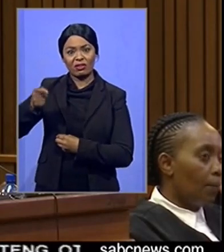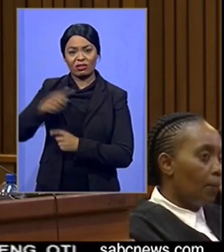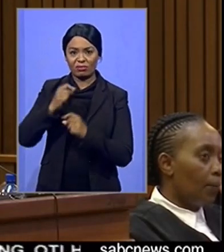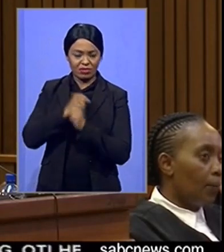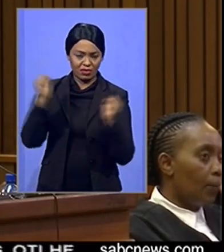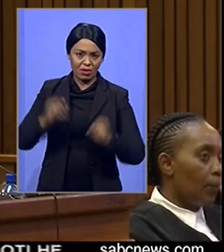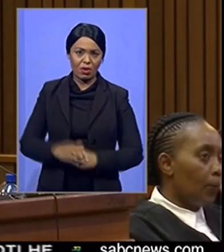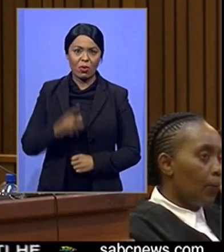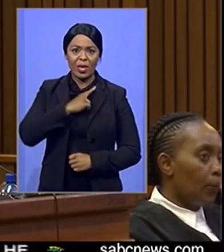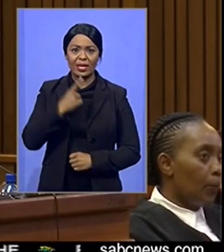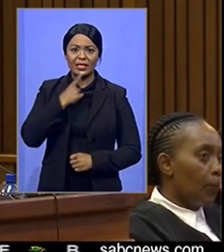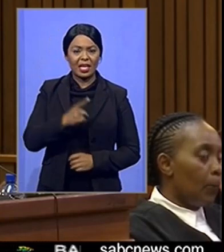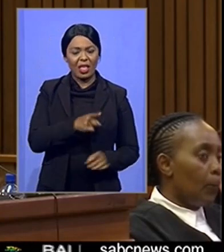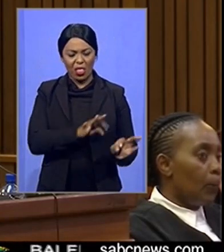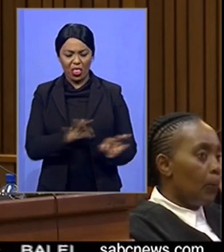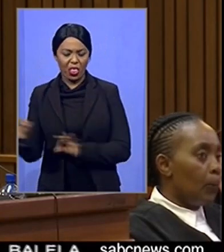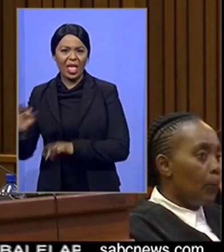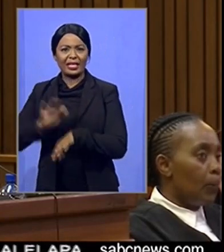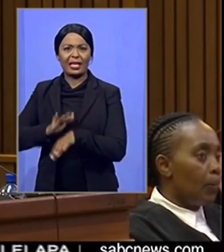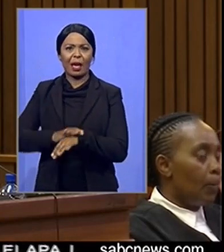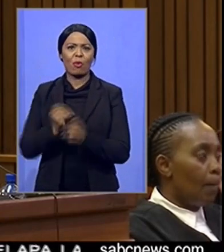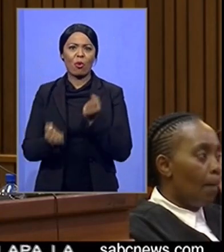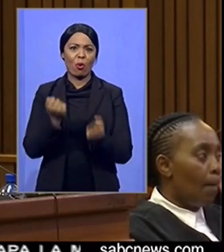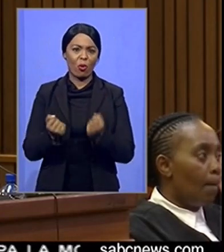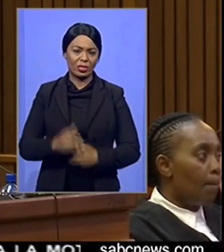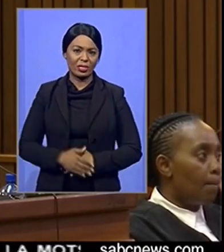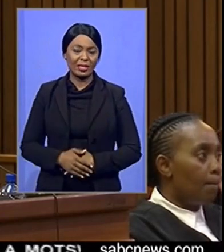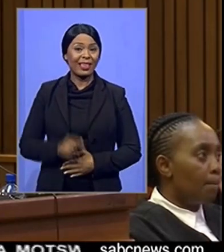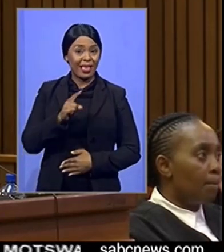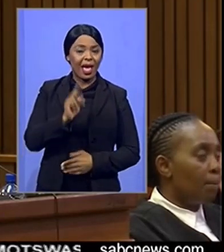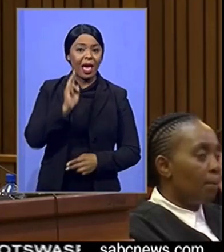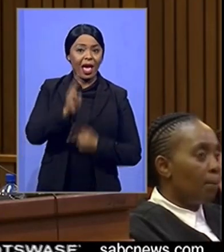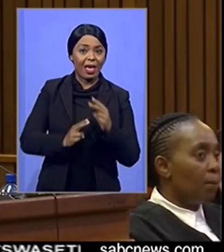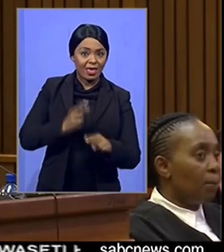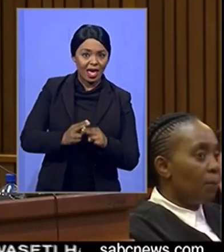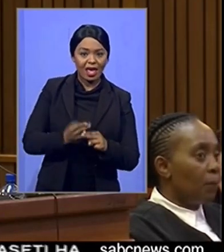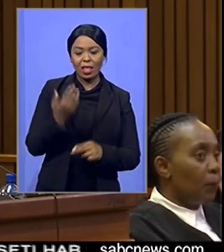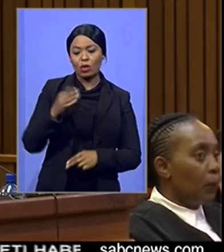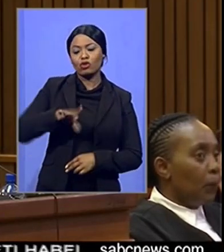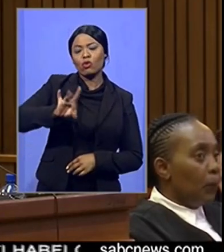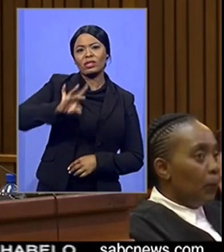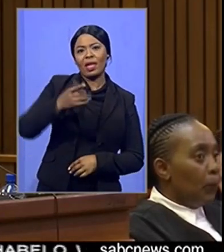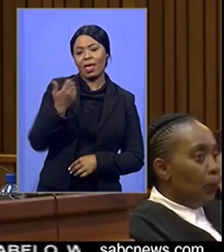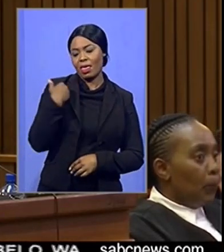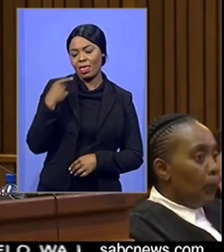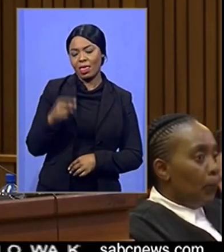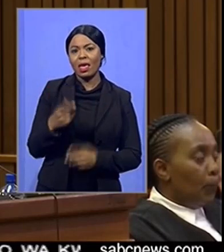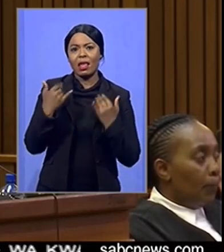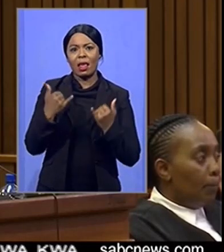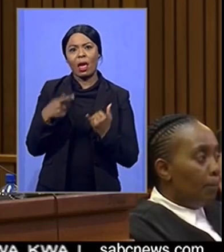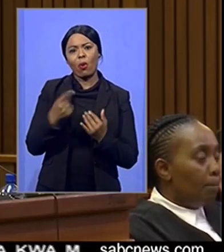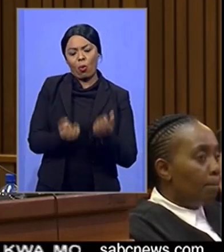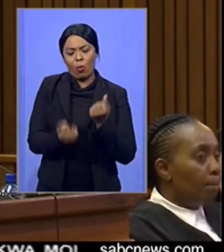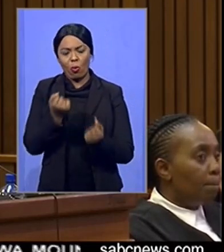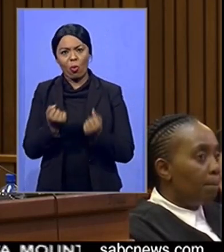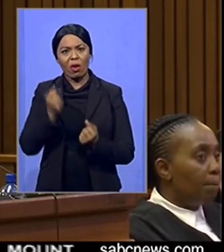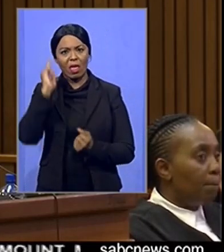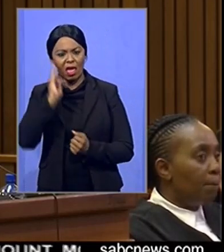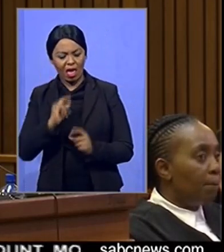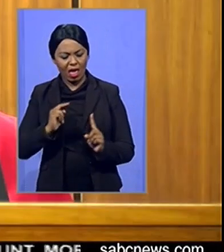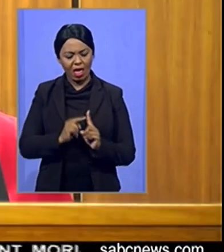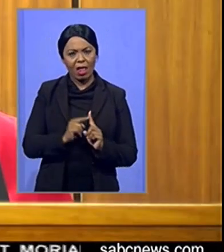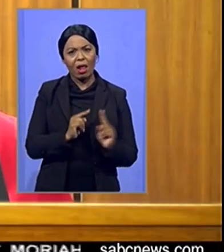gore o ne a senya nako ya kgotlatshekelo. Seno se tlhageletse gape ka la bobedi ka nako eo kgotlatshekelo e neng e reditse dingangisano ya